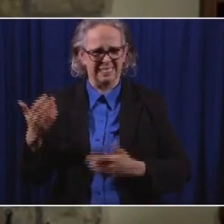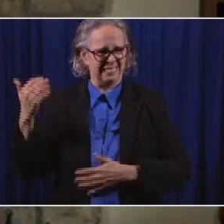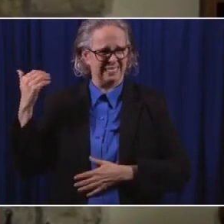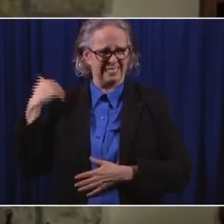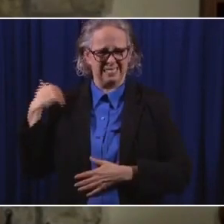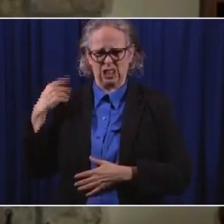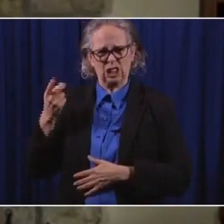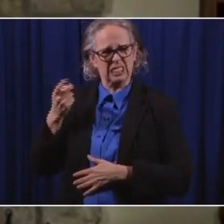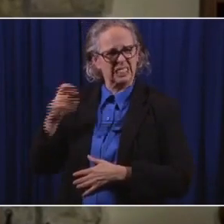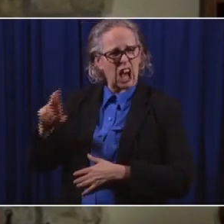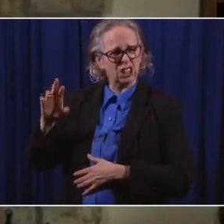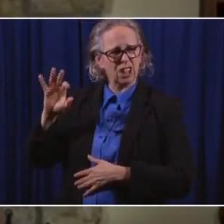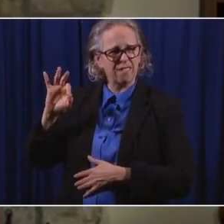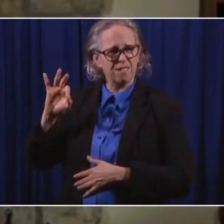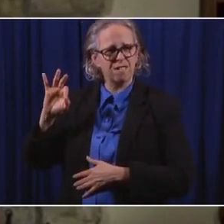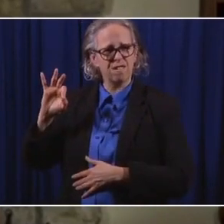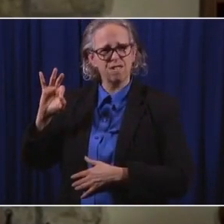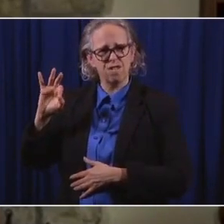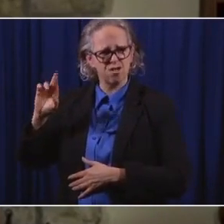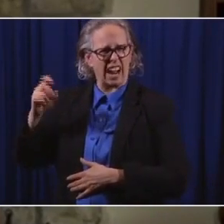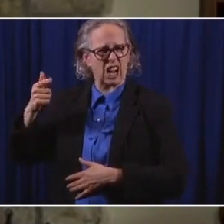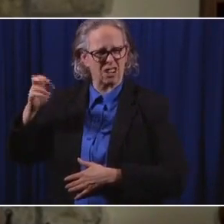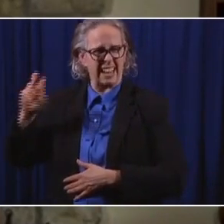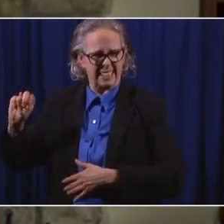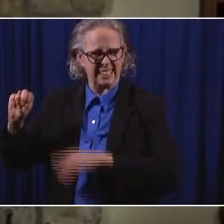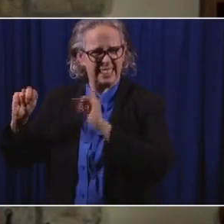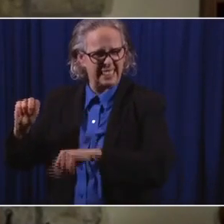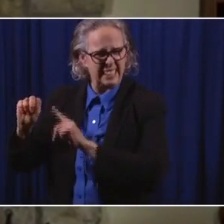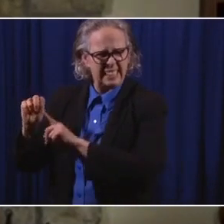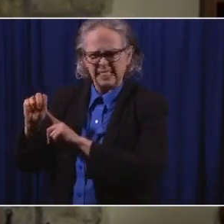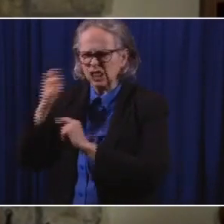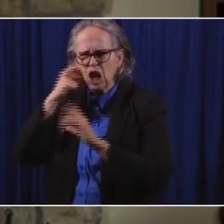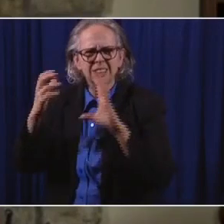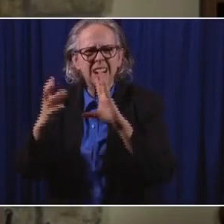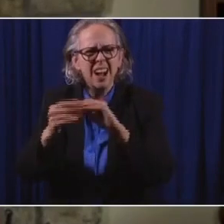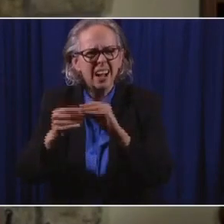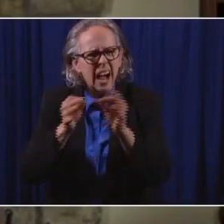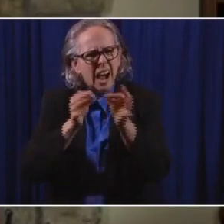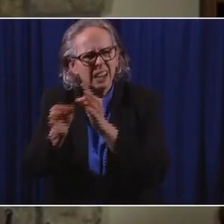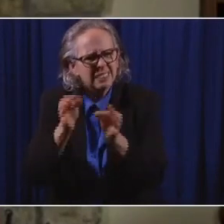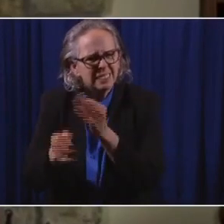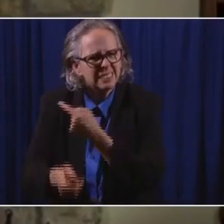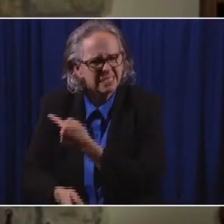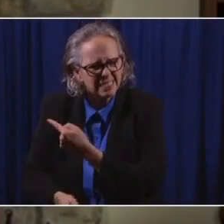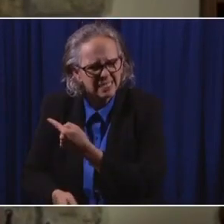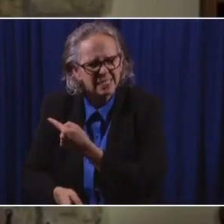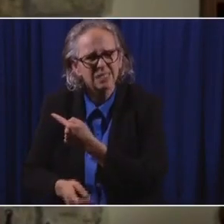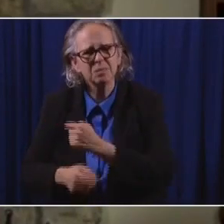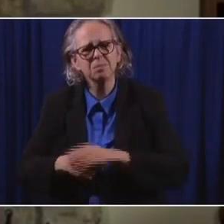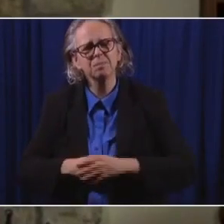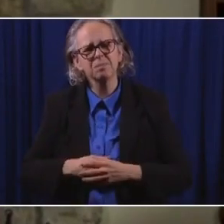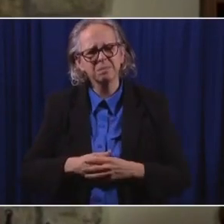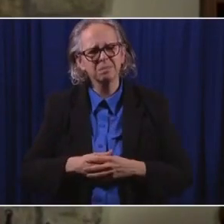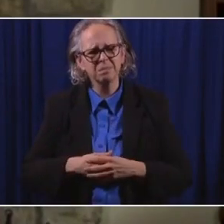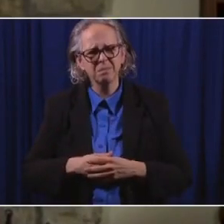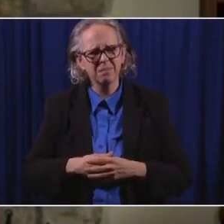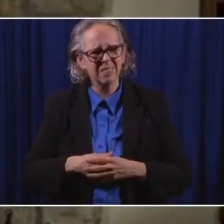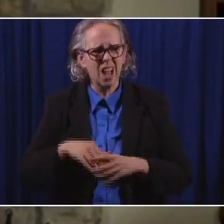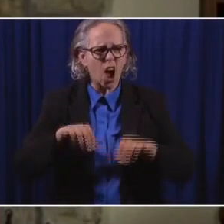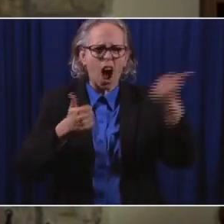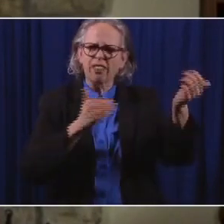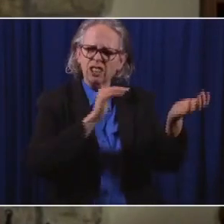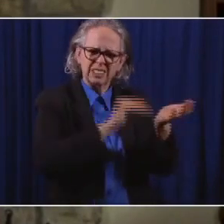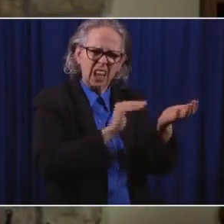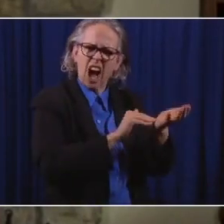said, which was the same thing, and other doctors are telling us that as